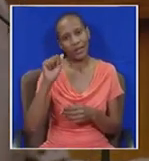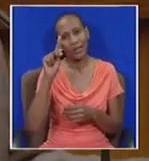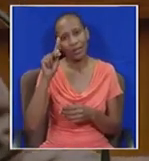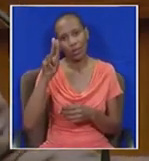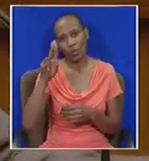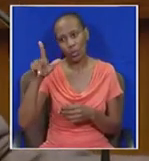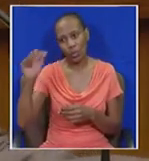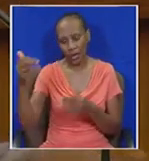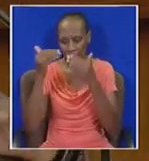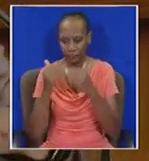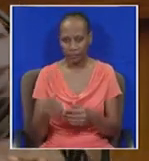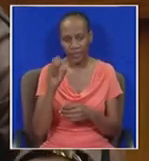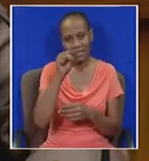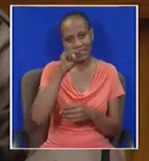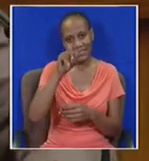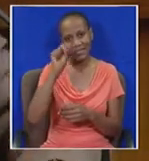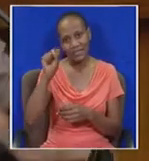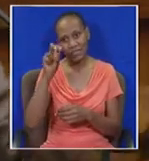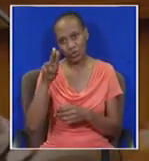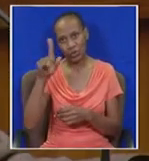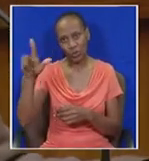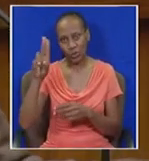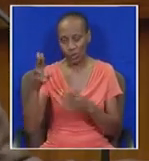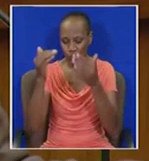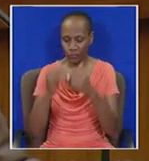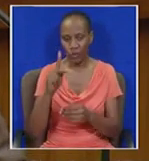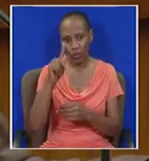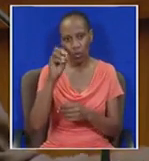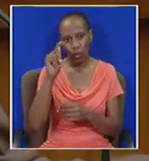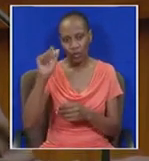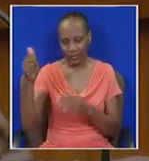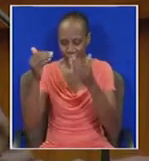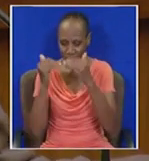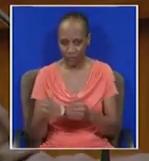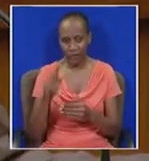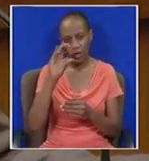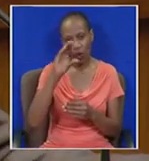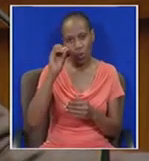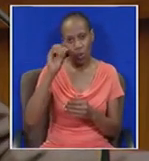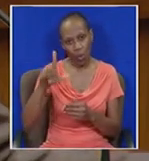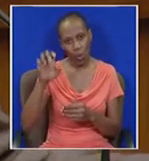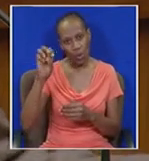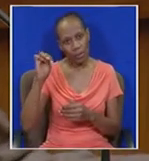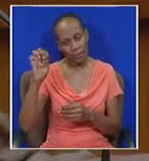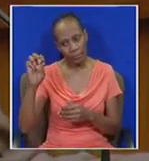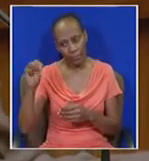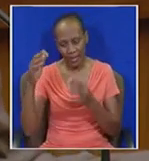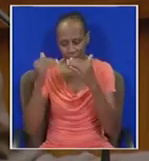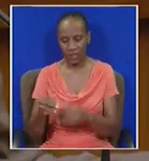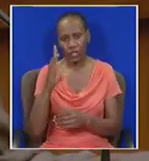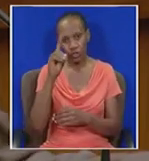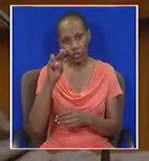Ngagula, Lindiwe Sisulu, Zokota, Elsley Coleman, Dipuo Litsatsi